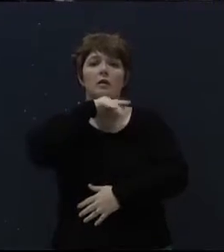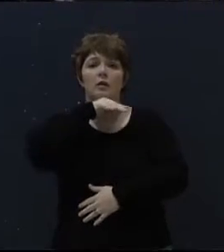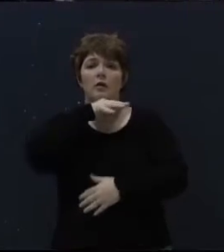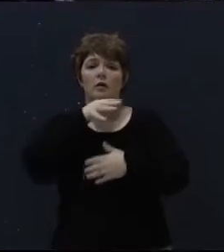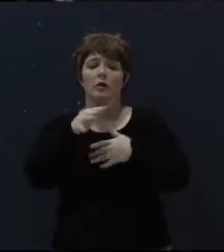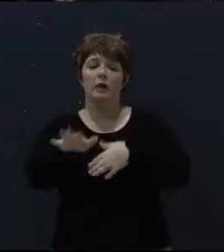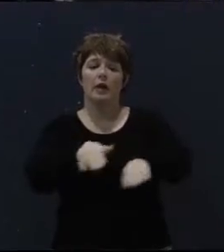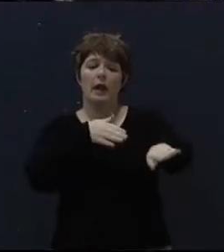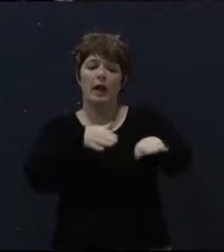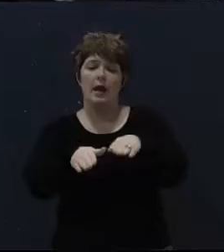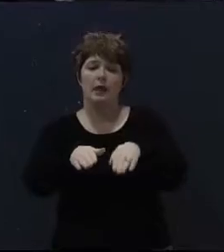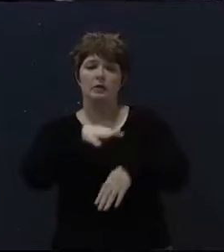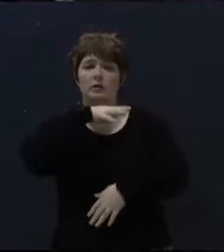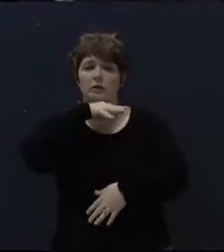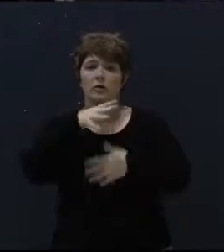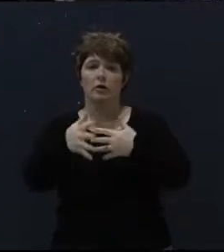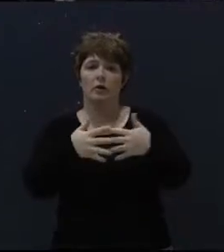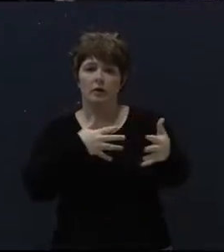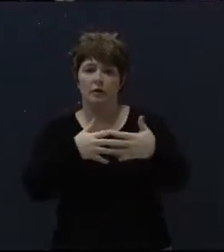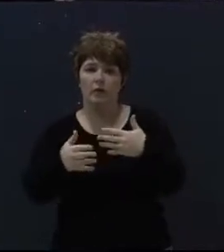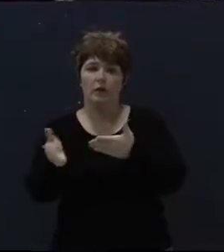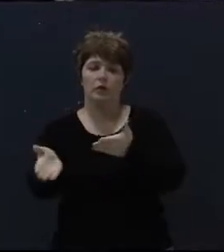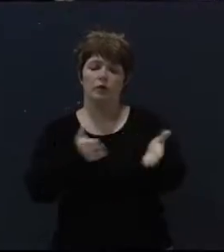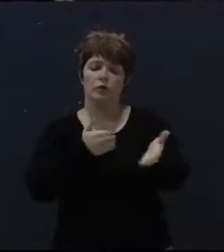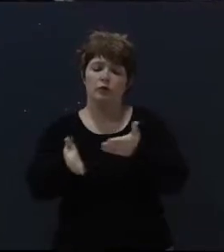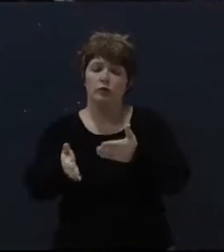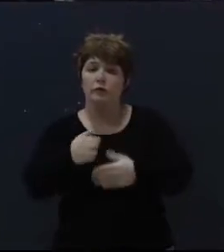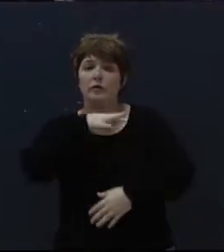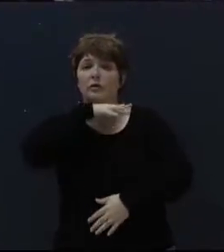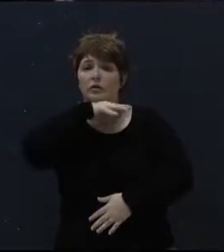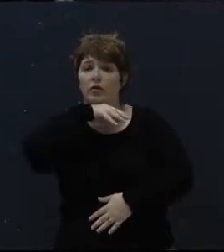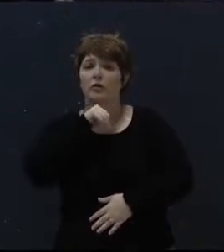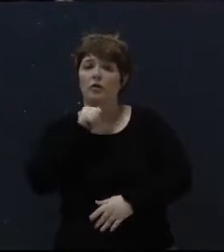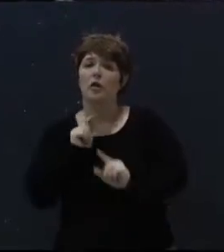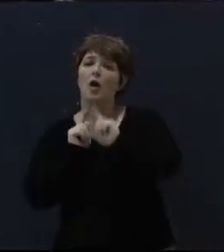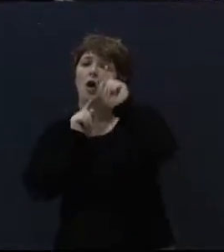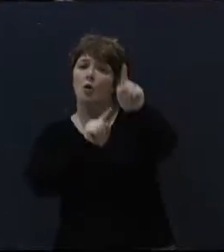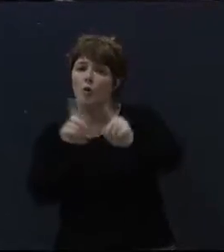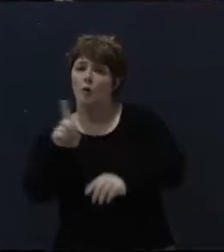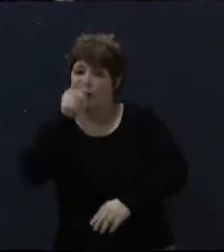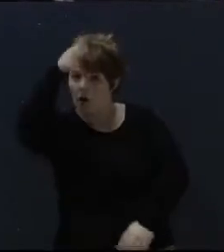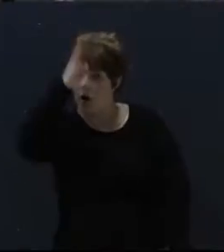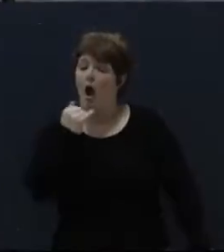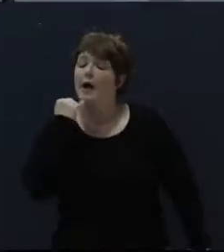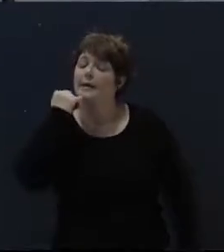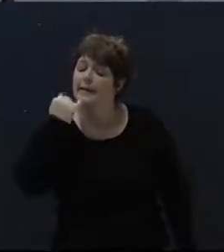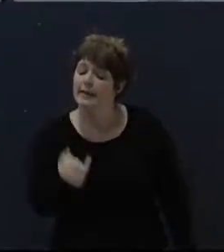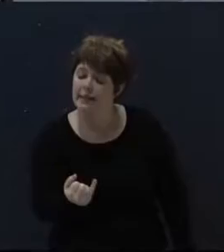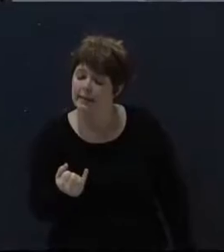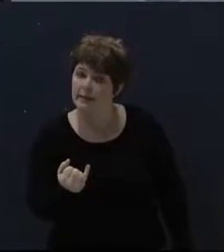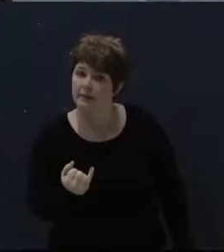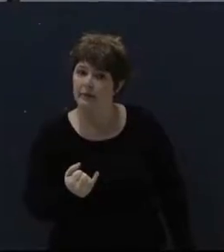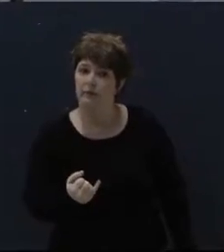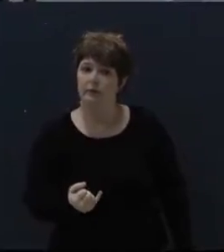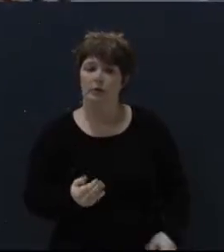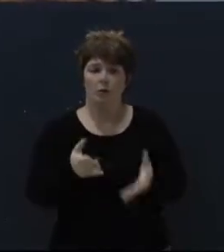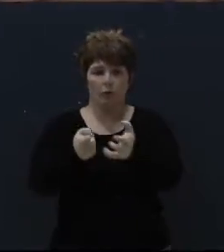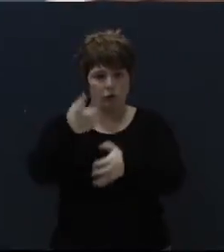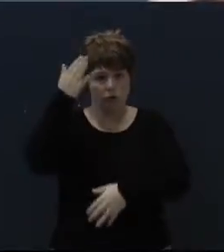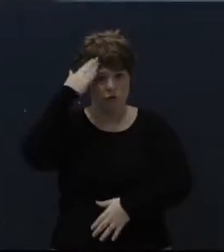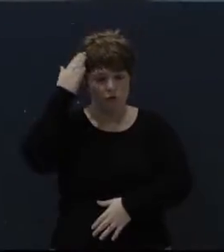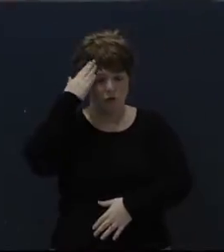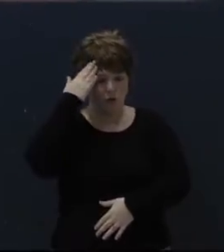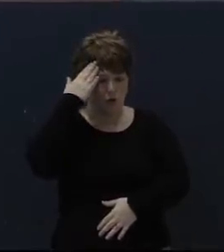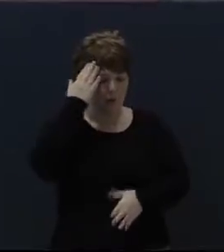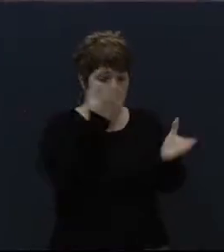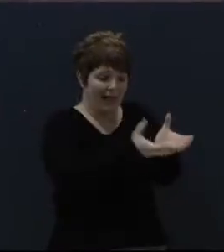walk is dirty and your service is dirty, you're not getting where God is. Somebody help me preach right there. And I want you to know that